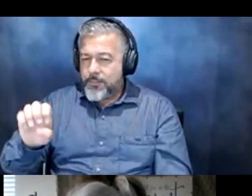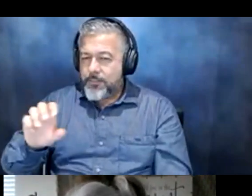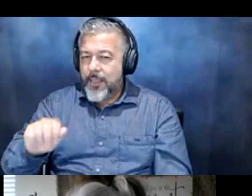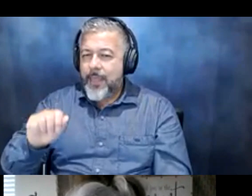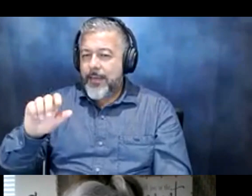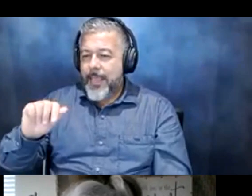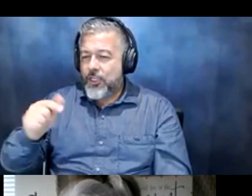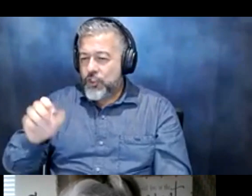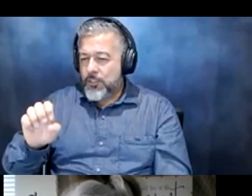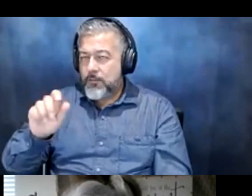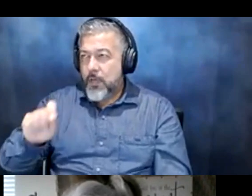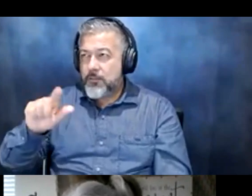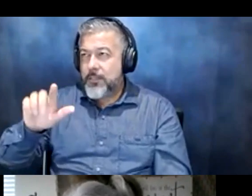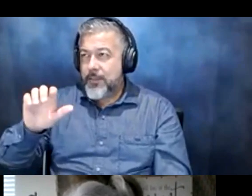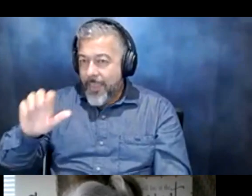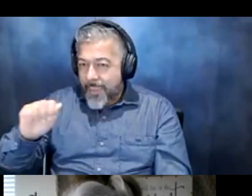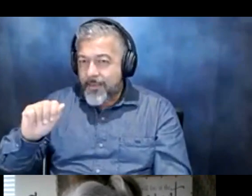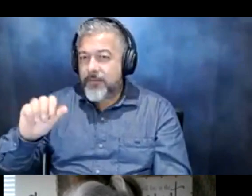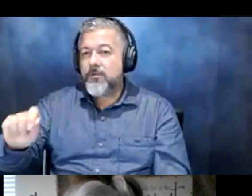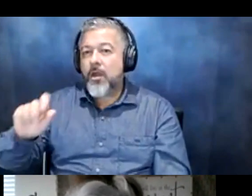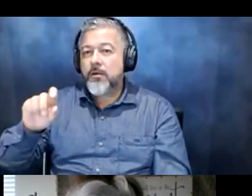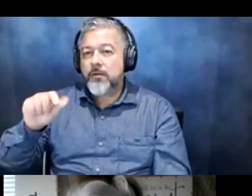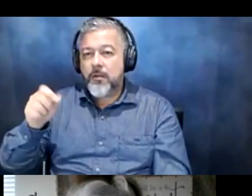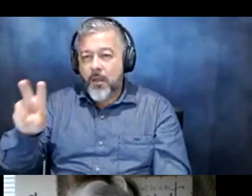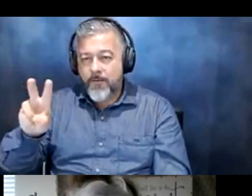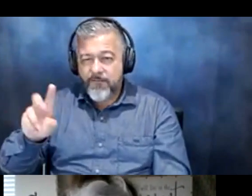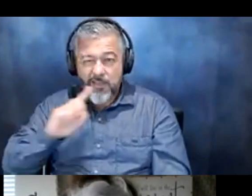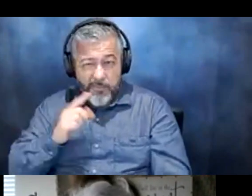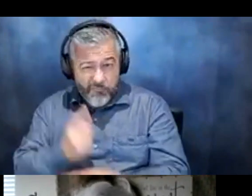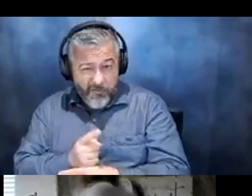amanda.lawrence@aging.ca.gov. Am I wrong? That sounds right.